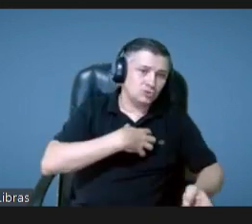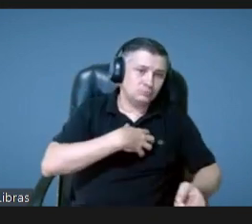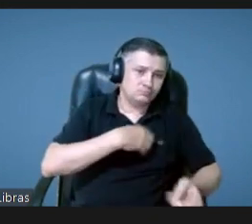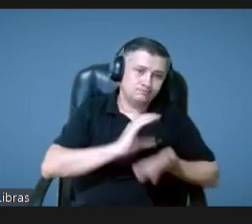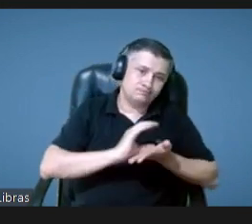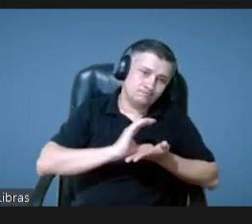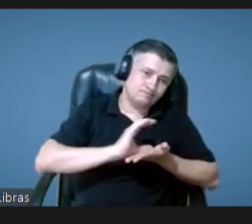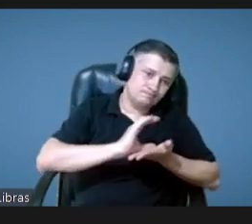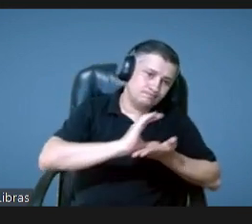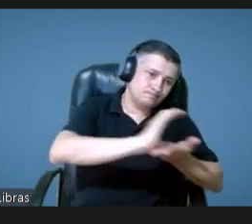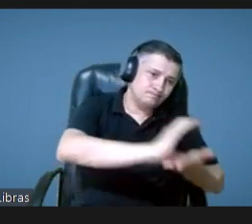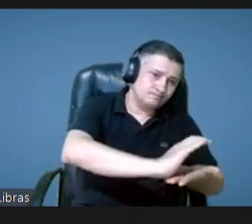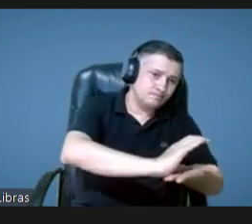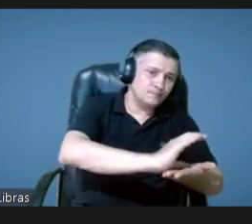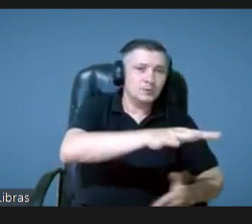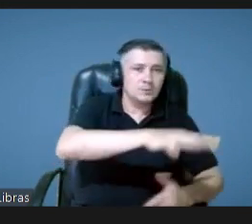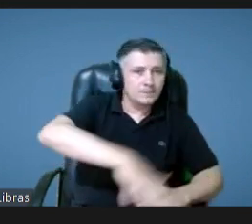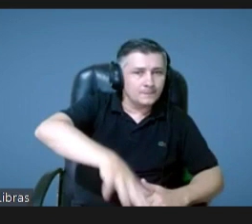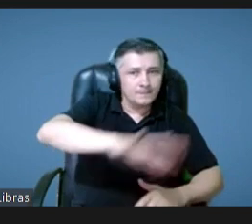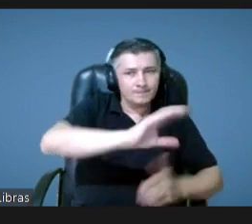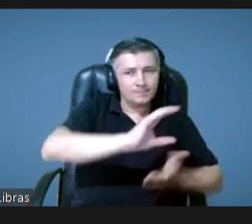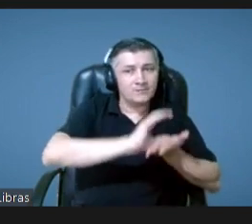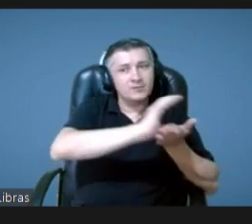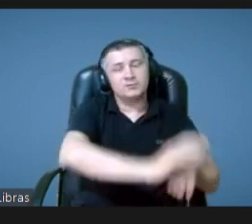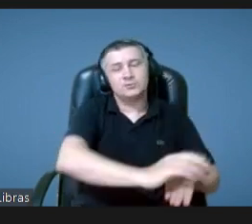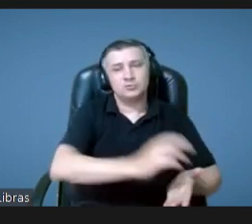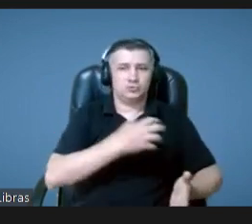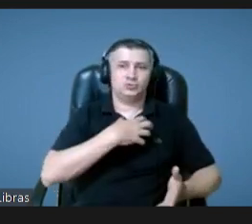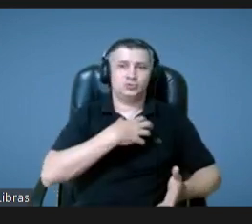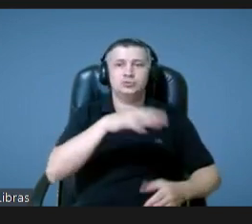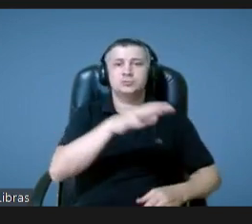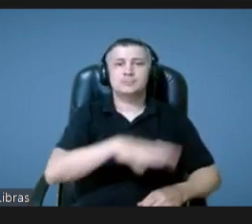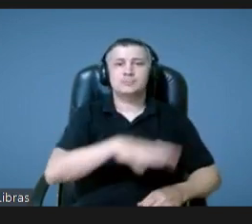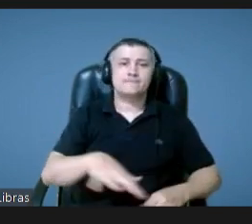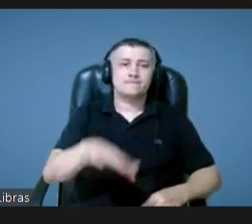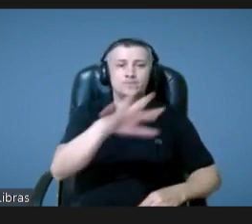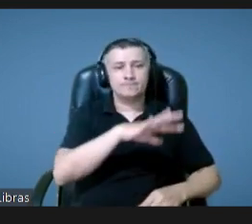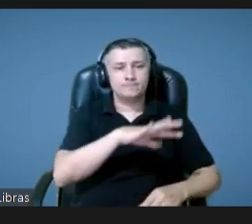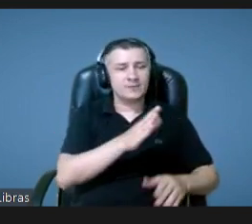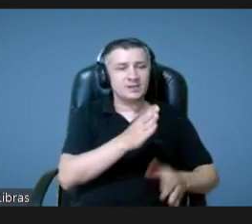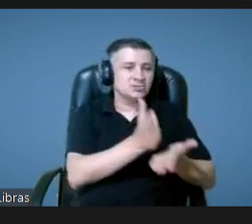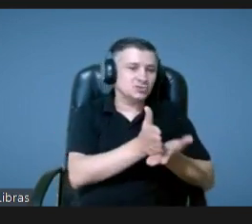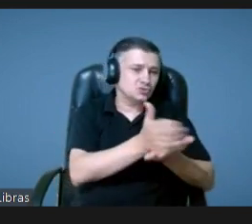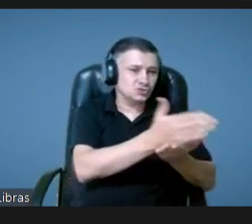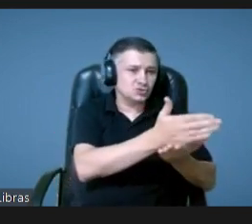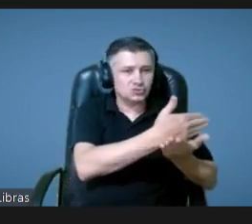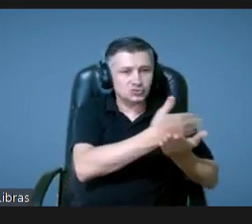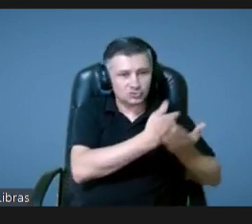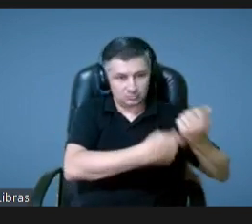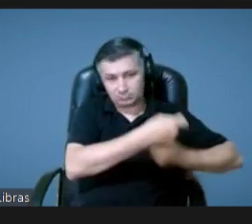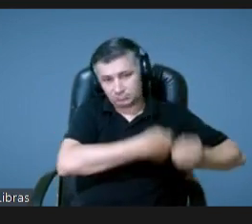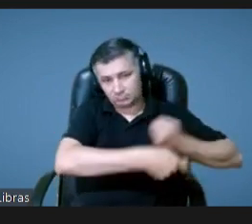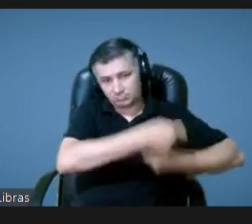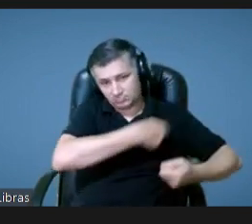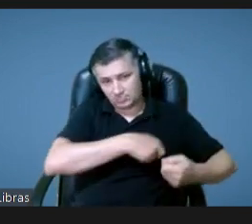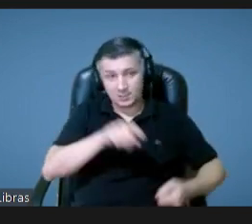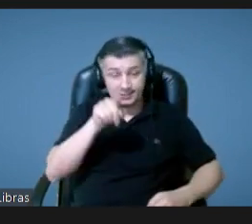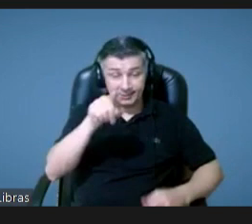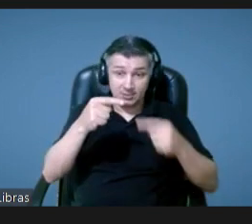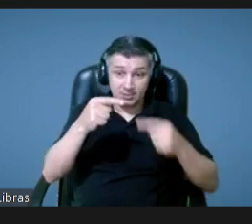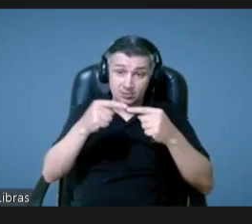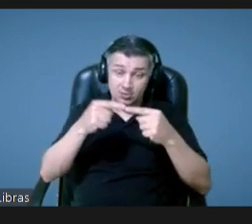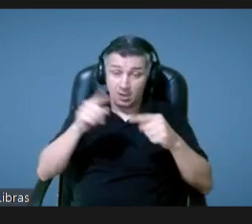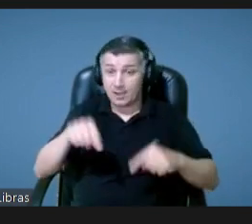income, and this will become an investment vehicle for uh, different investors